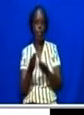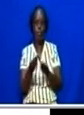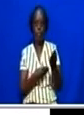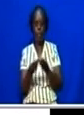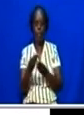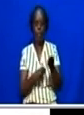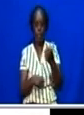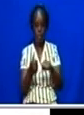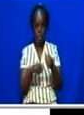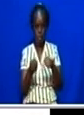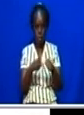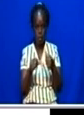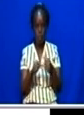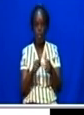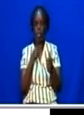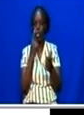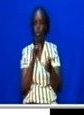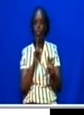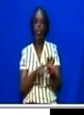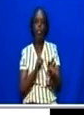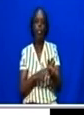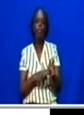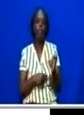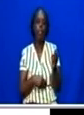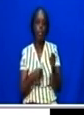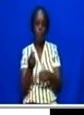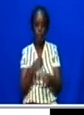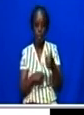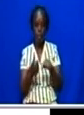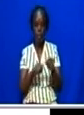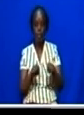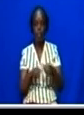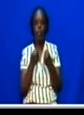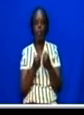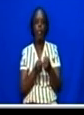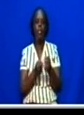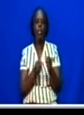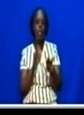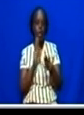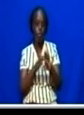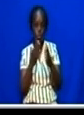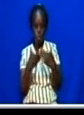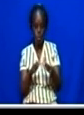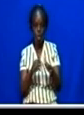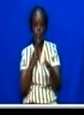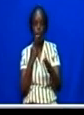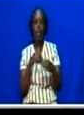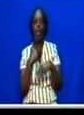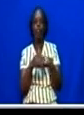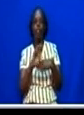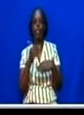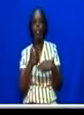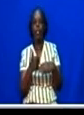business transactions. So as the transactions takes place systematically one after the other,